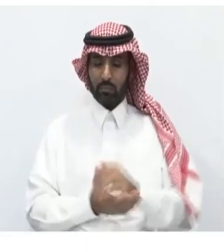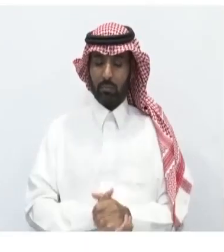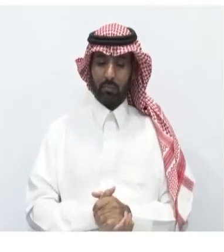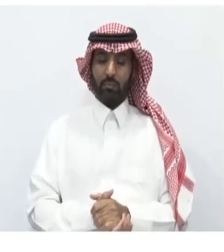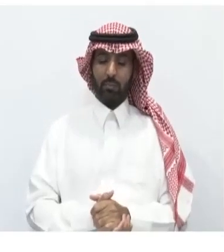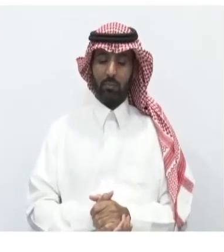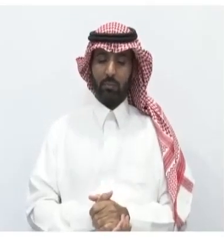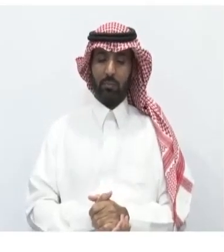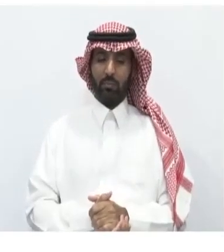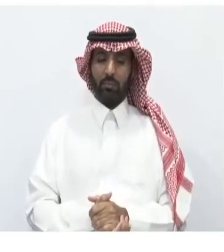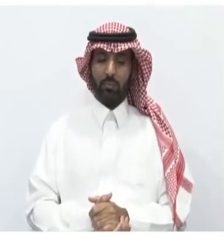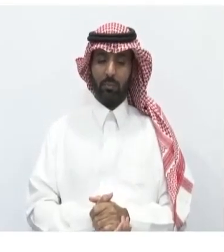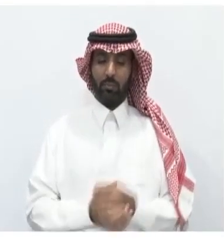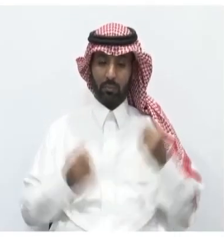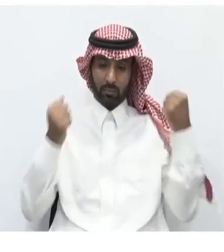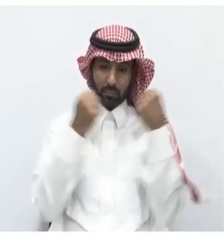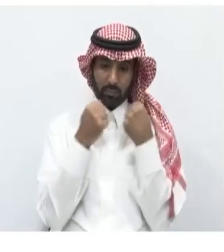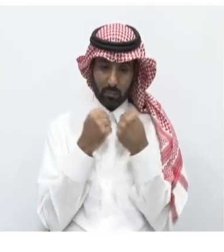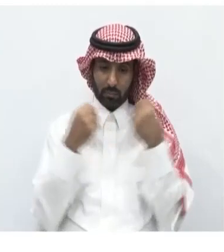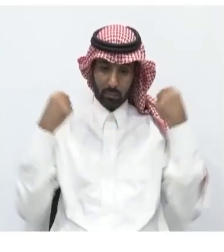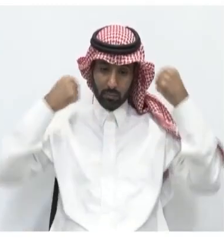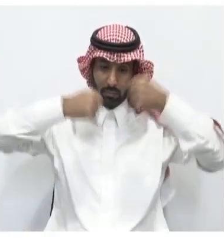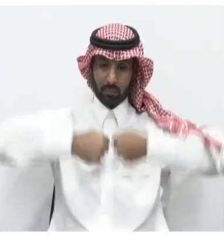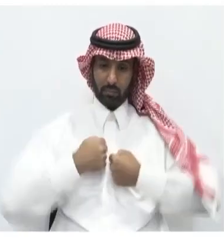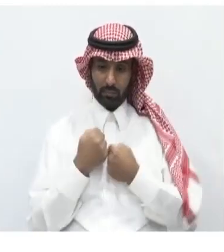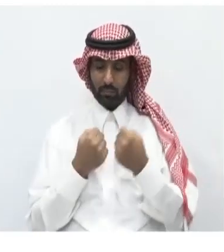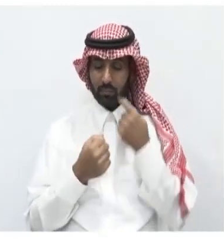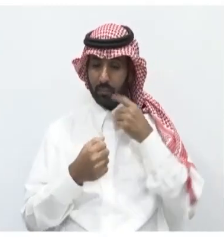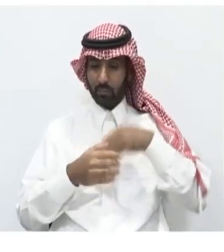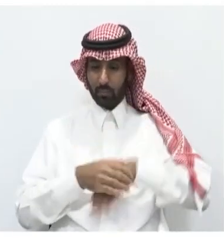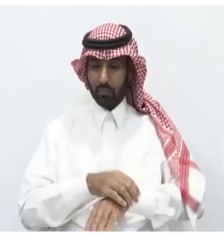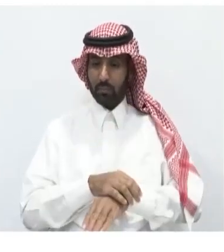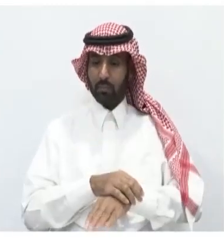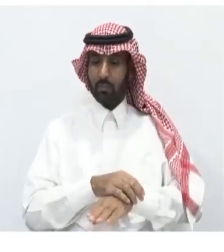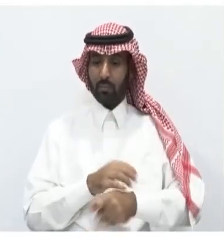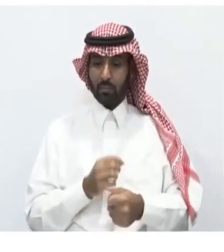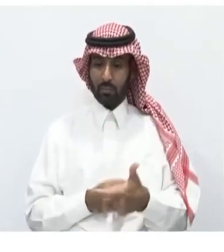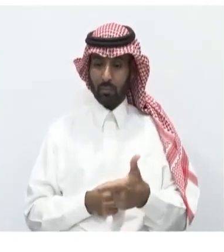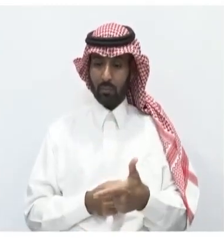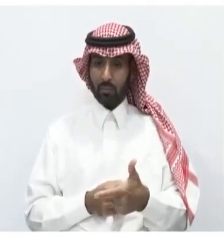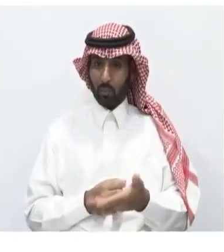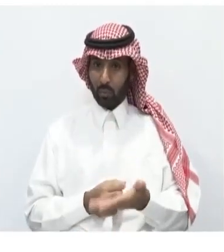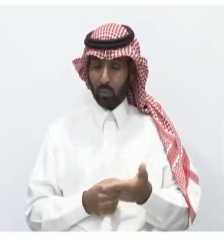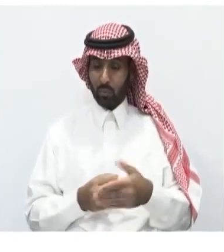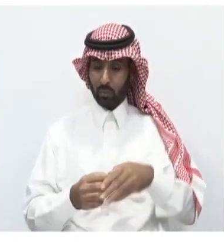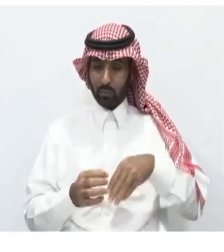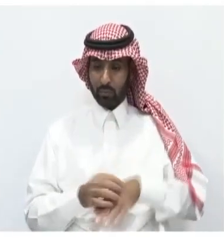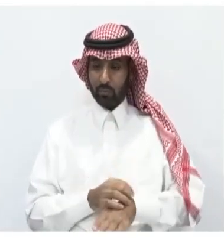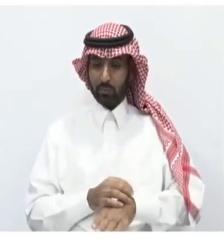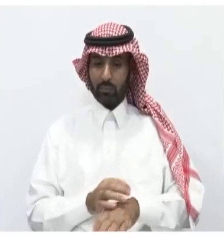examples. Rain jacket, expensive boots. Do you need expensive boots out in the